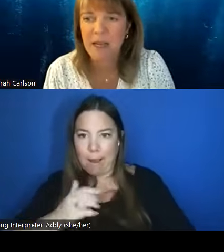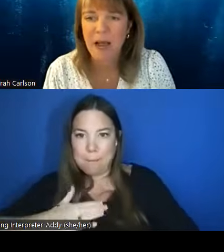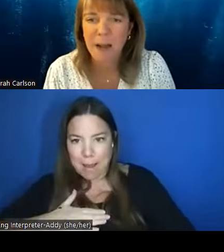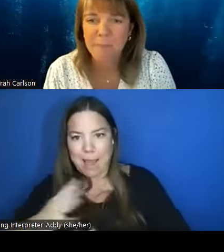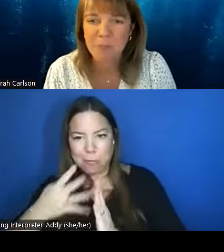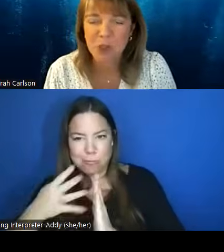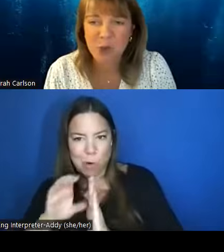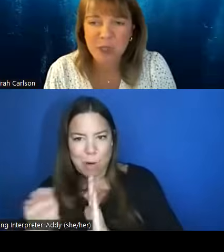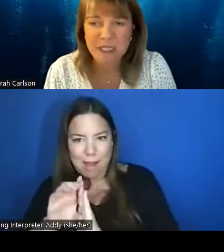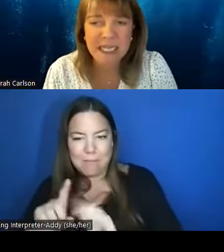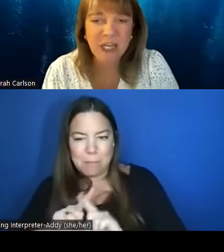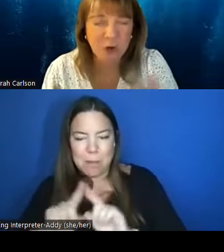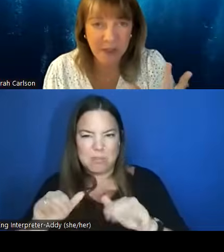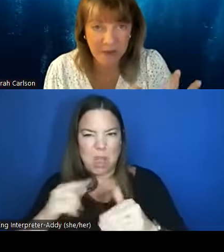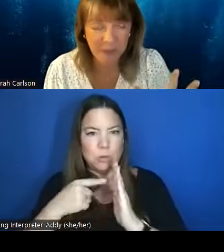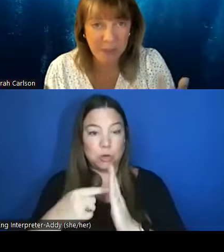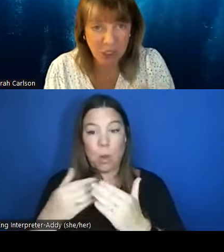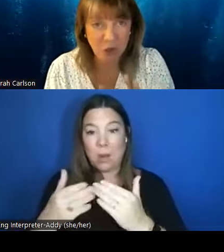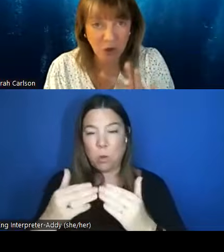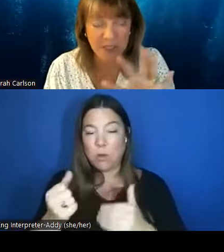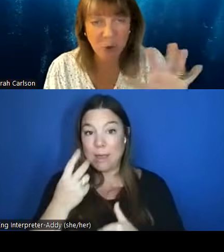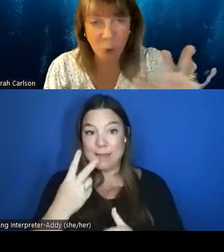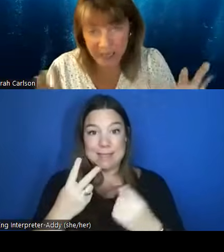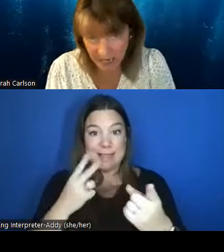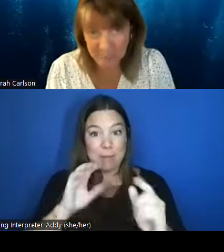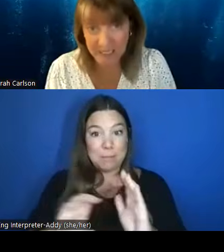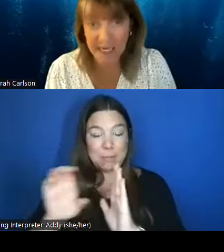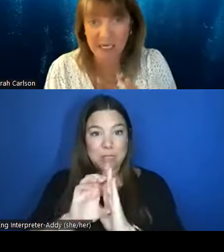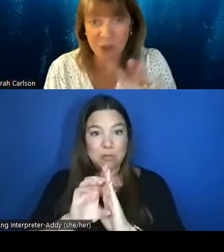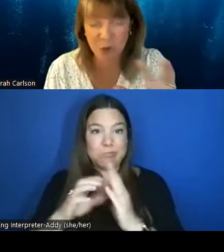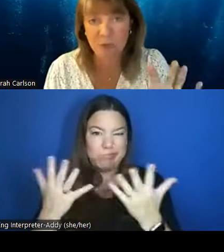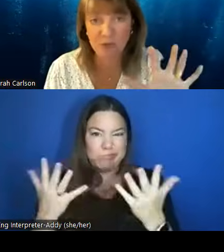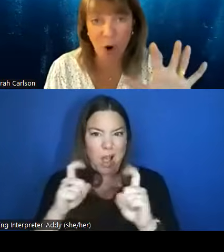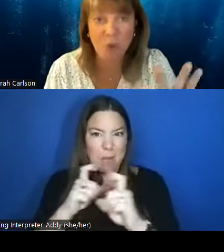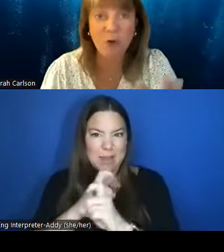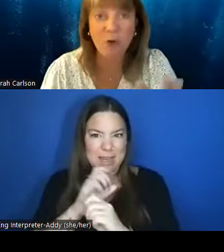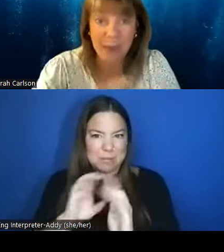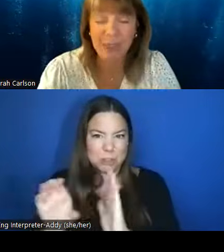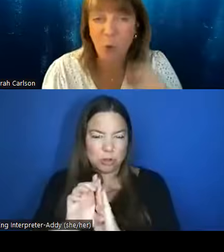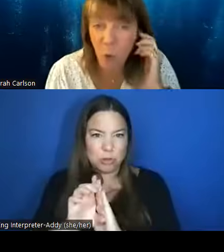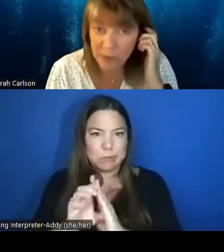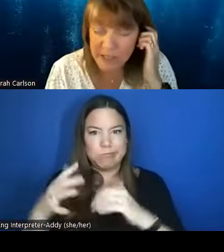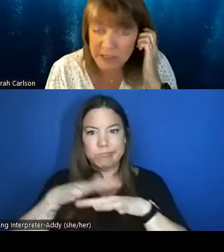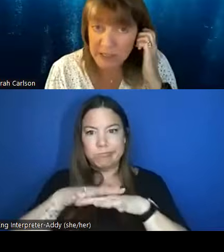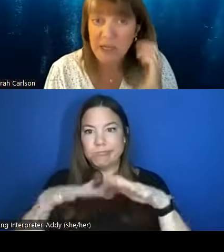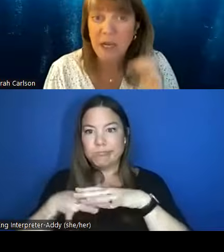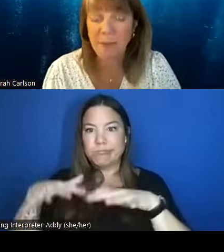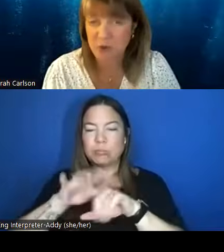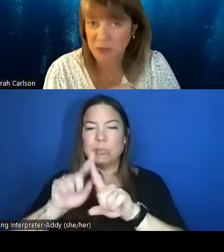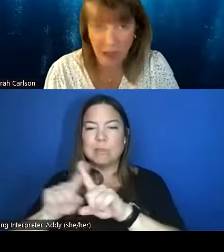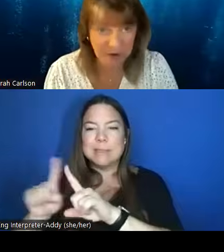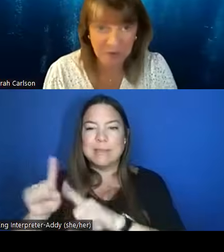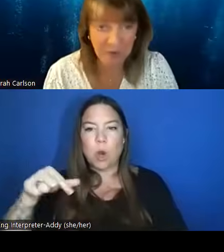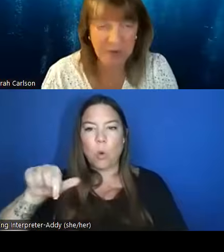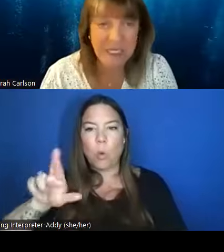but you can see here that the picture is quite complicated in terms of overlapping quarries. There's